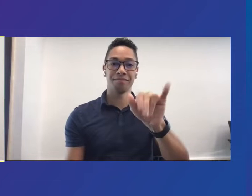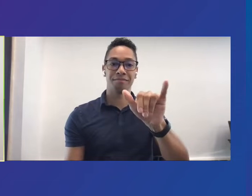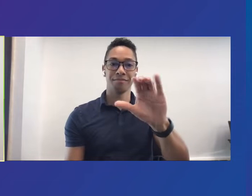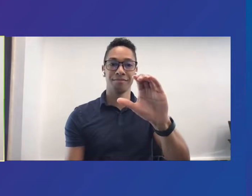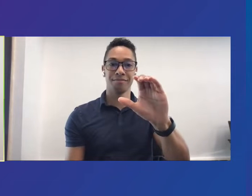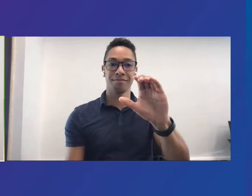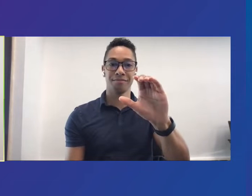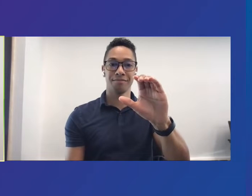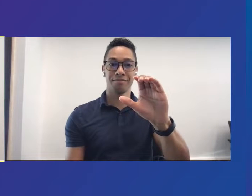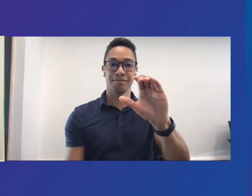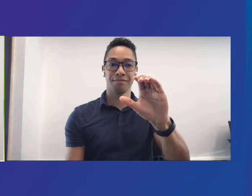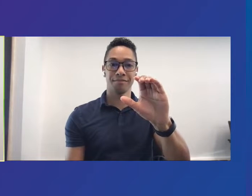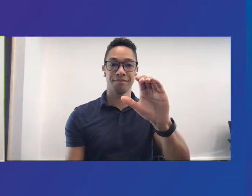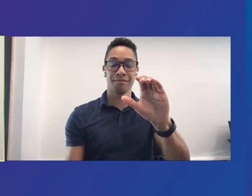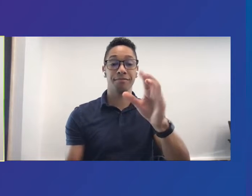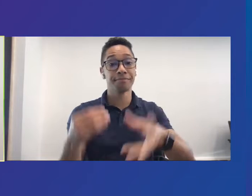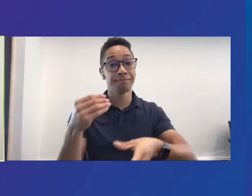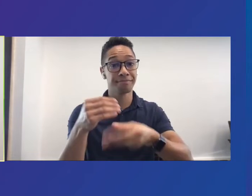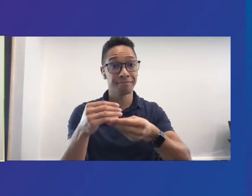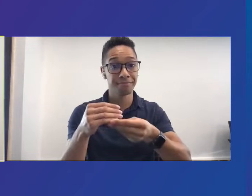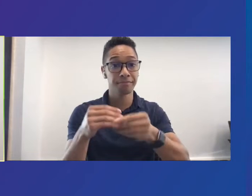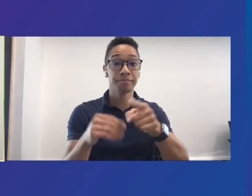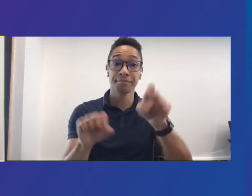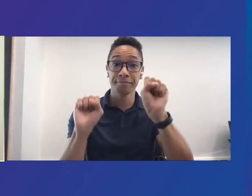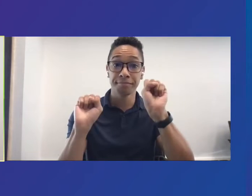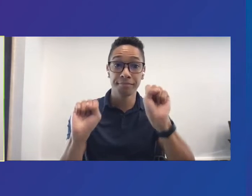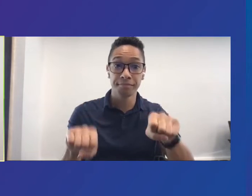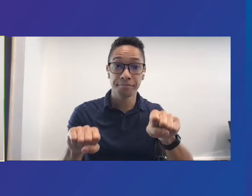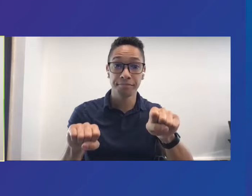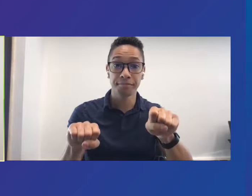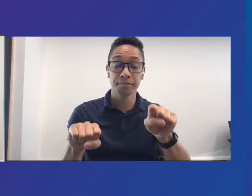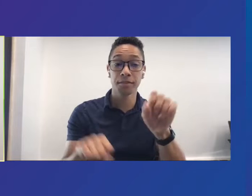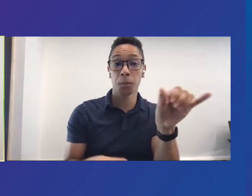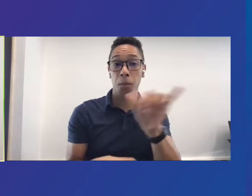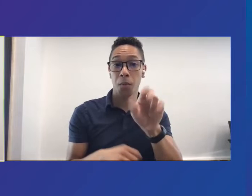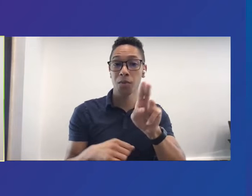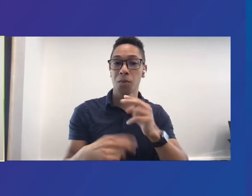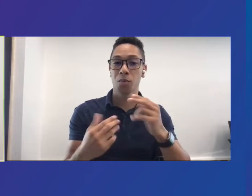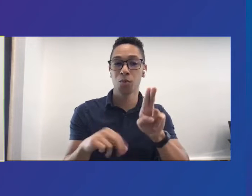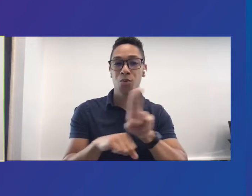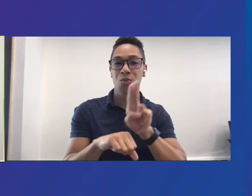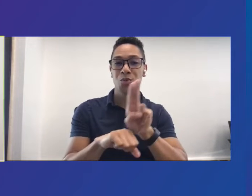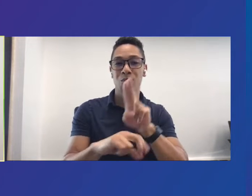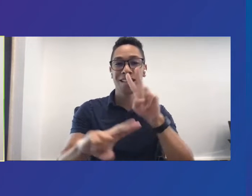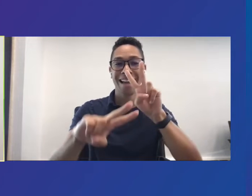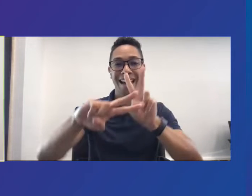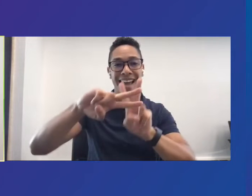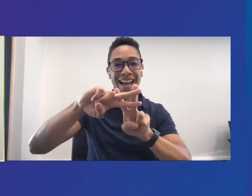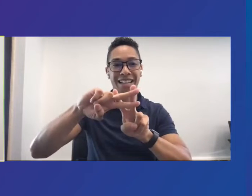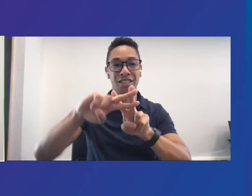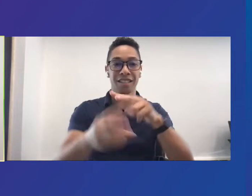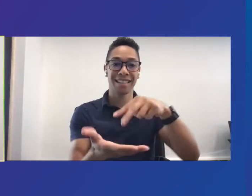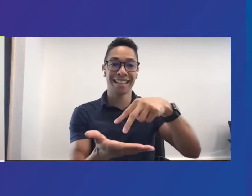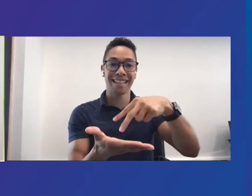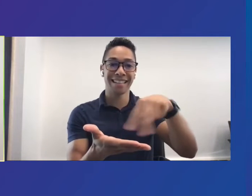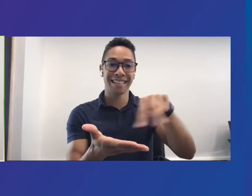dance/NYC. Additionally, you can also use the hashtag DanceSimp,